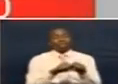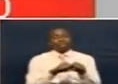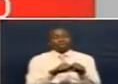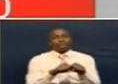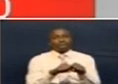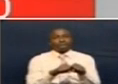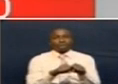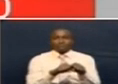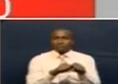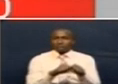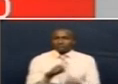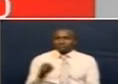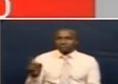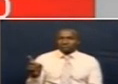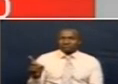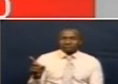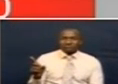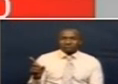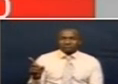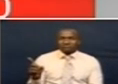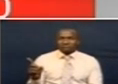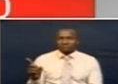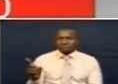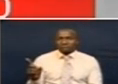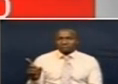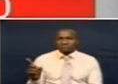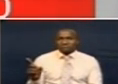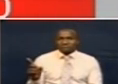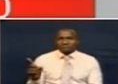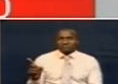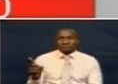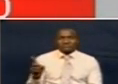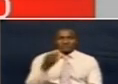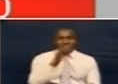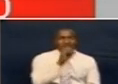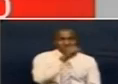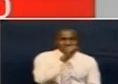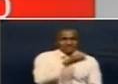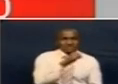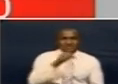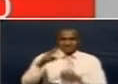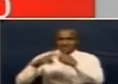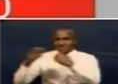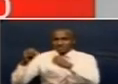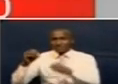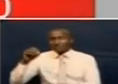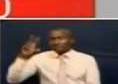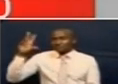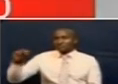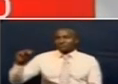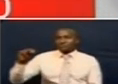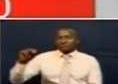backyard, if you like. Is Ababu Namwamba the next kingpin of Luhya land? 30% saying yes, 70% saying